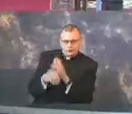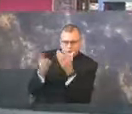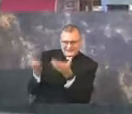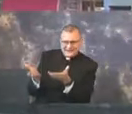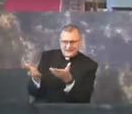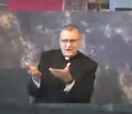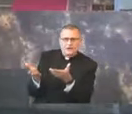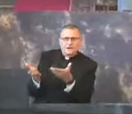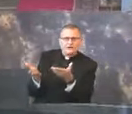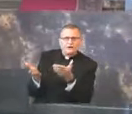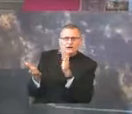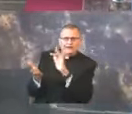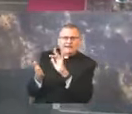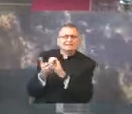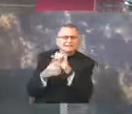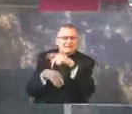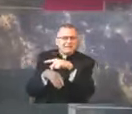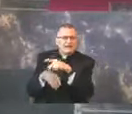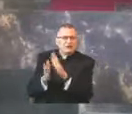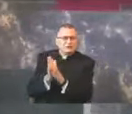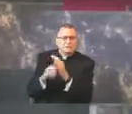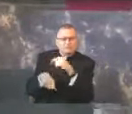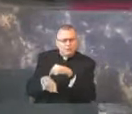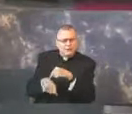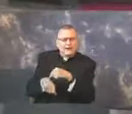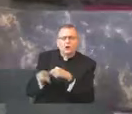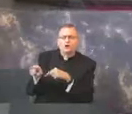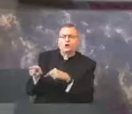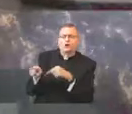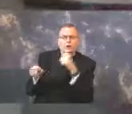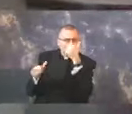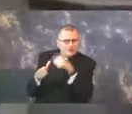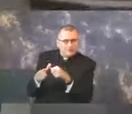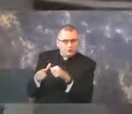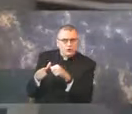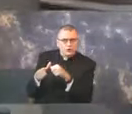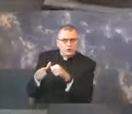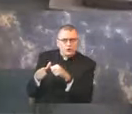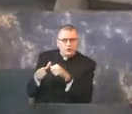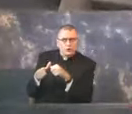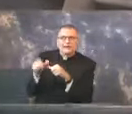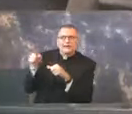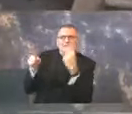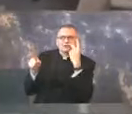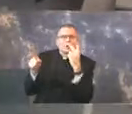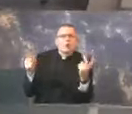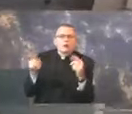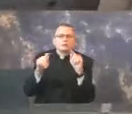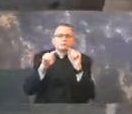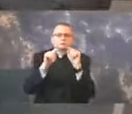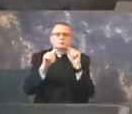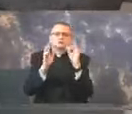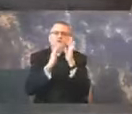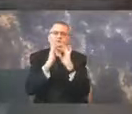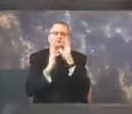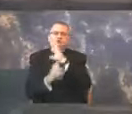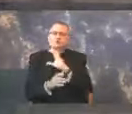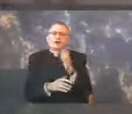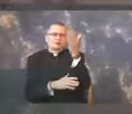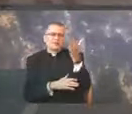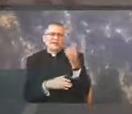that empty St. Peter's Basilica, they were before the Blessed Sacrament. Jesus was